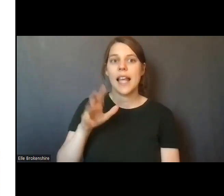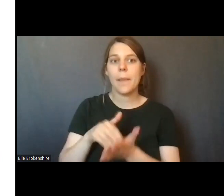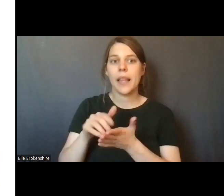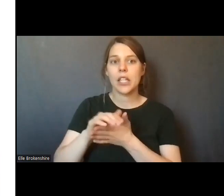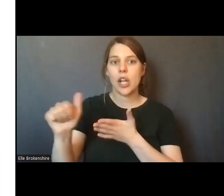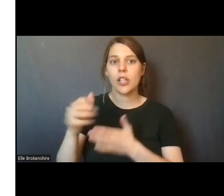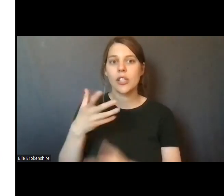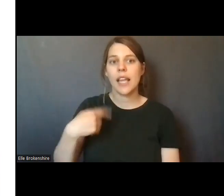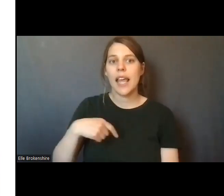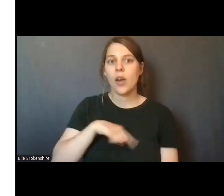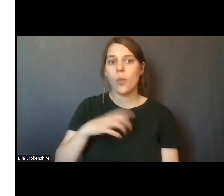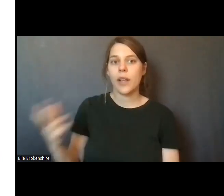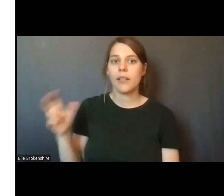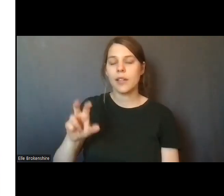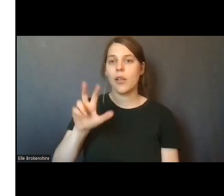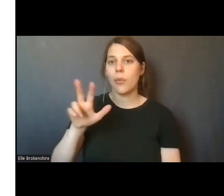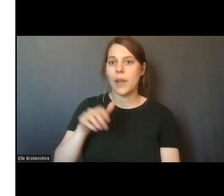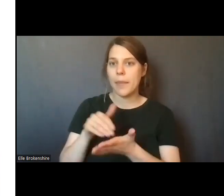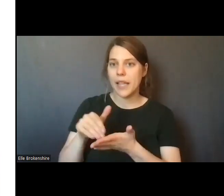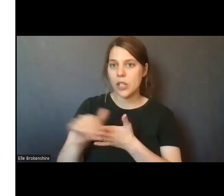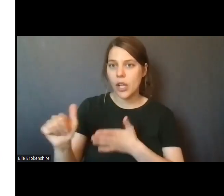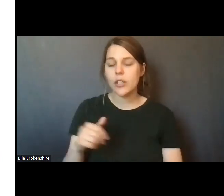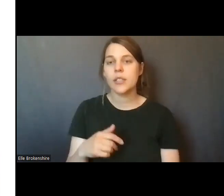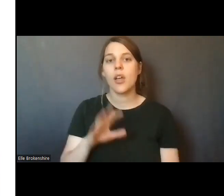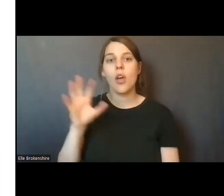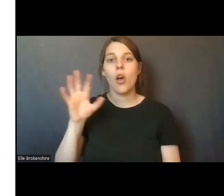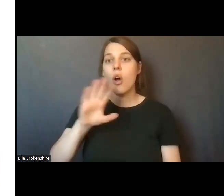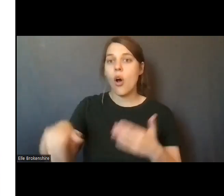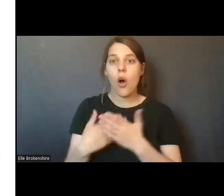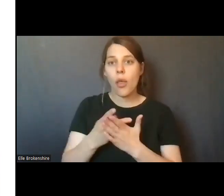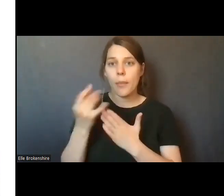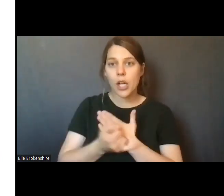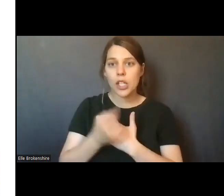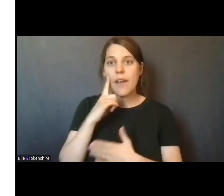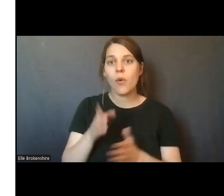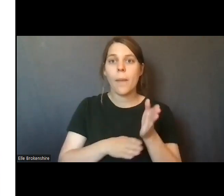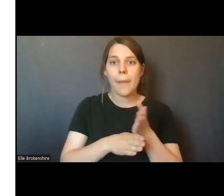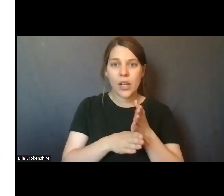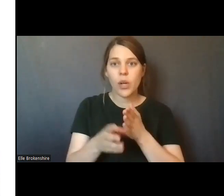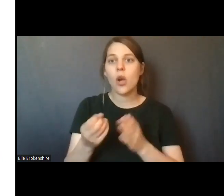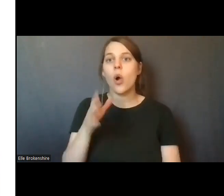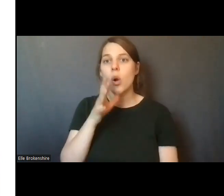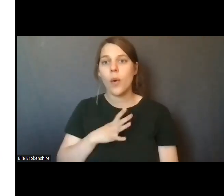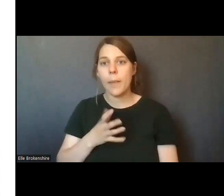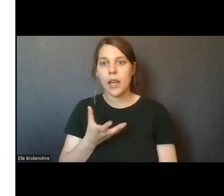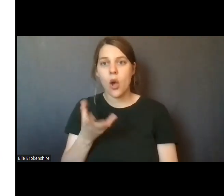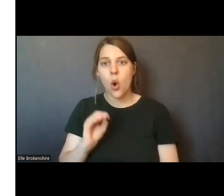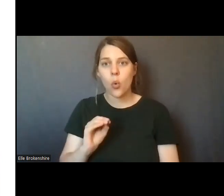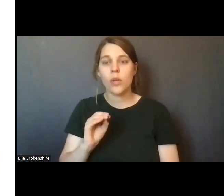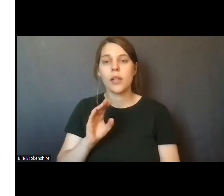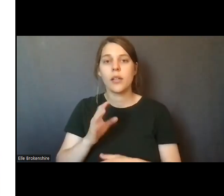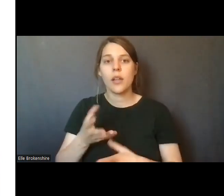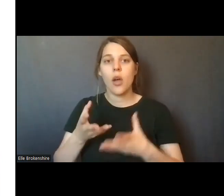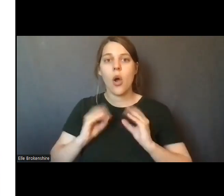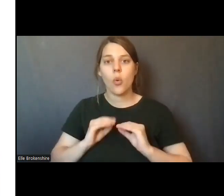want to note that each of these projects, all four, are minority or women owned, and they're all developers from the